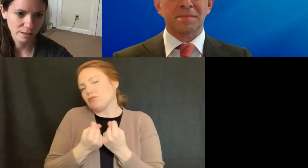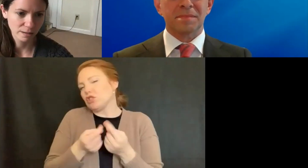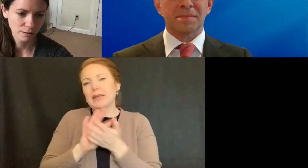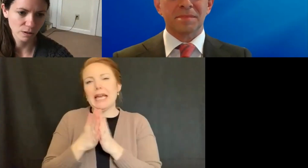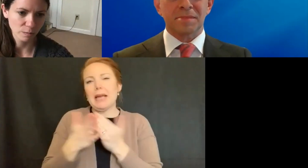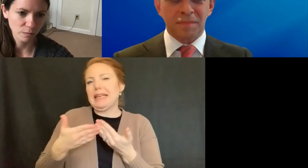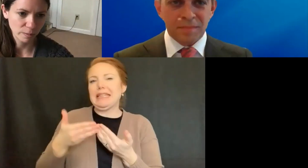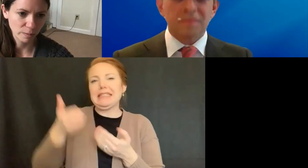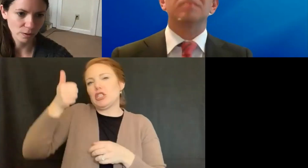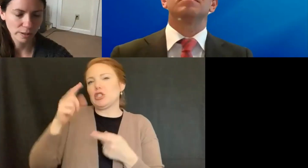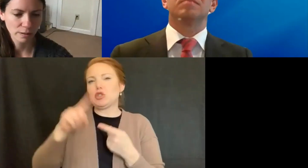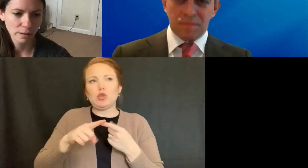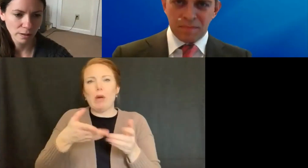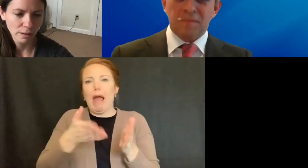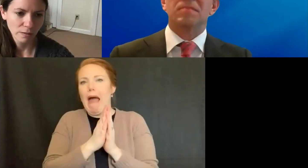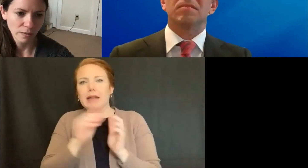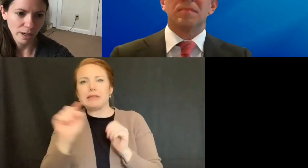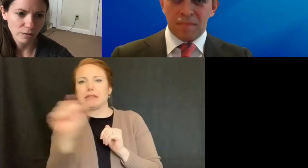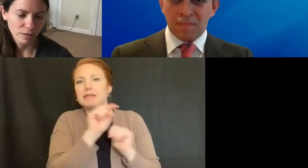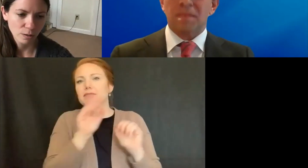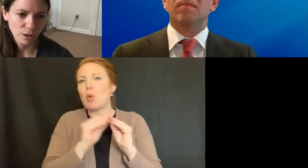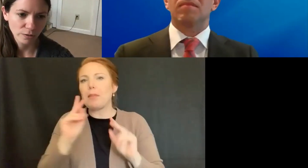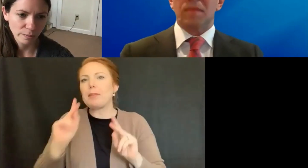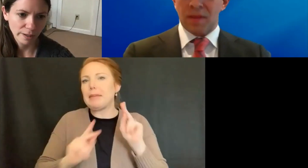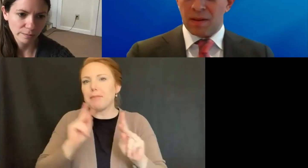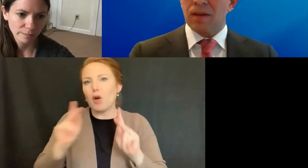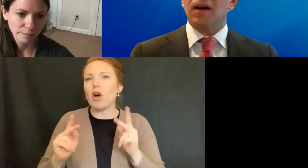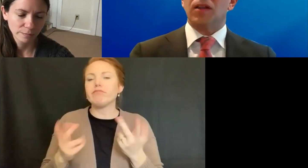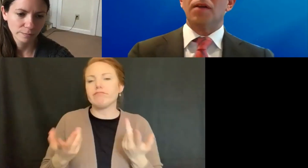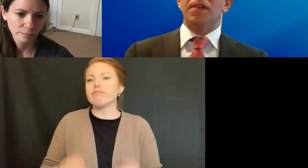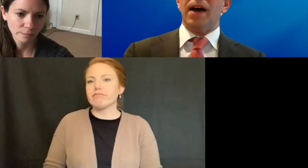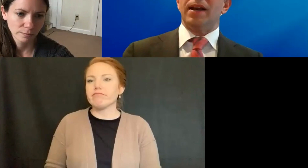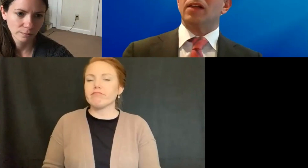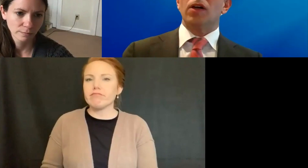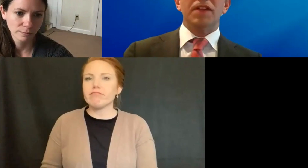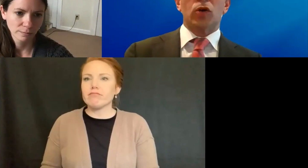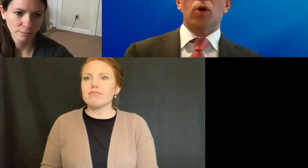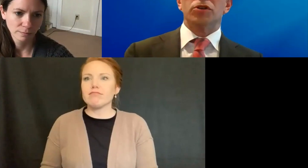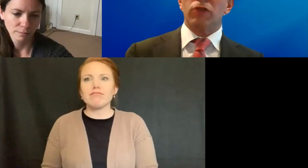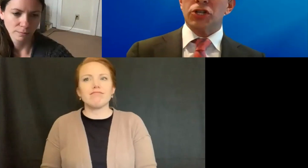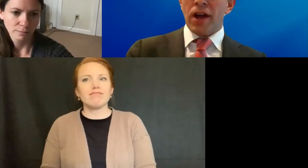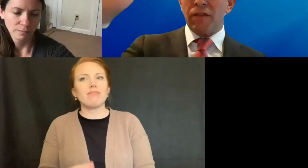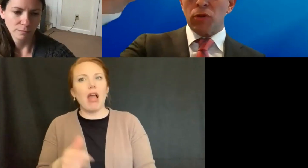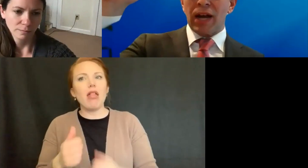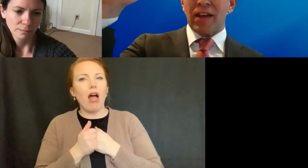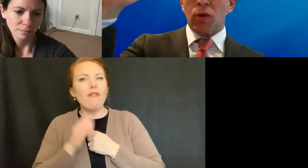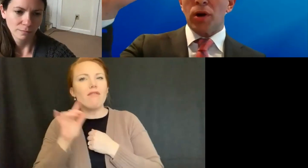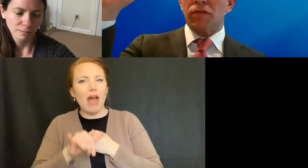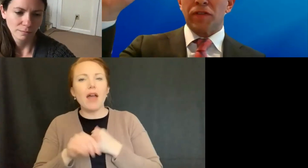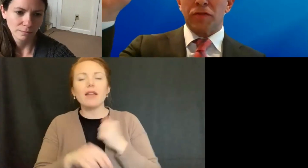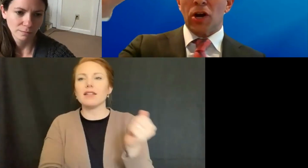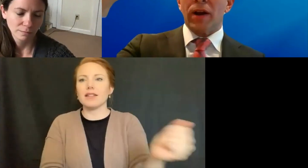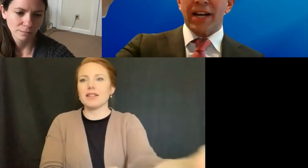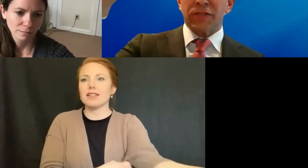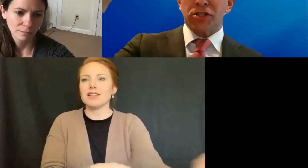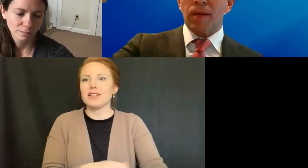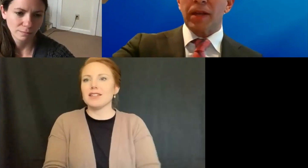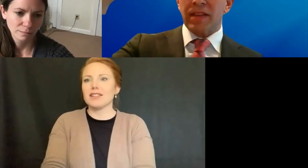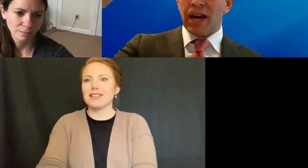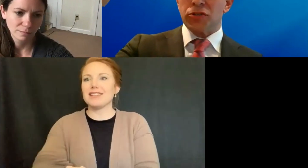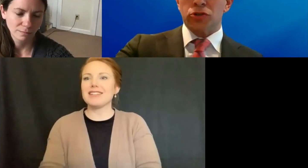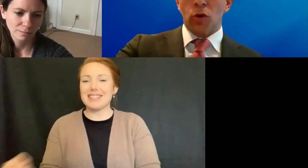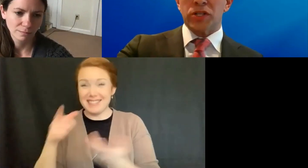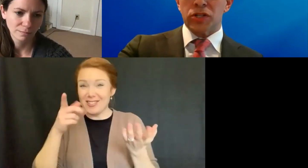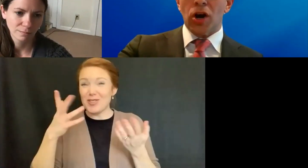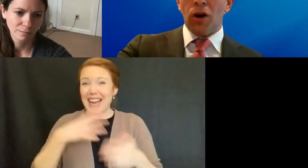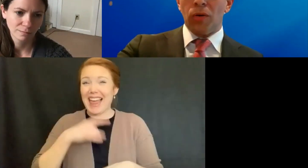the next group of people and kind of snowballed from there. I love that. I love that quote. Raise your hand if you like that quote. If you don't ask for